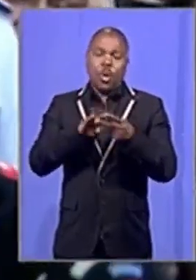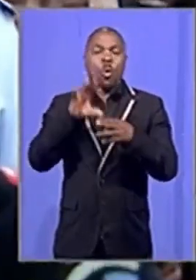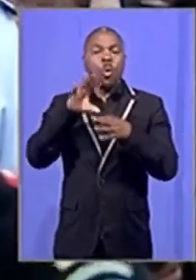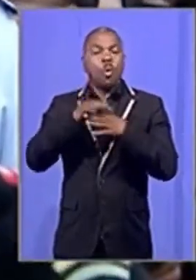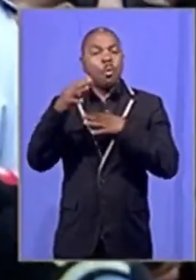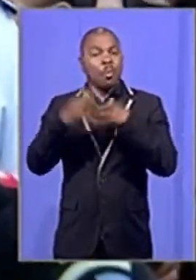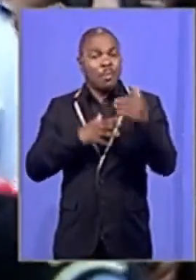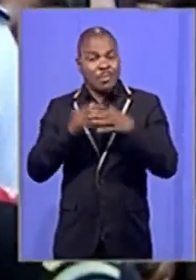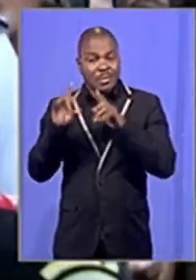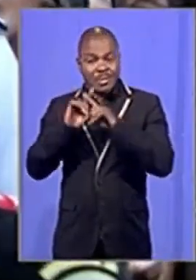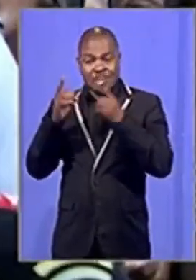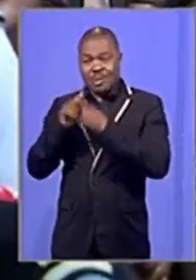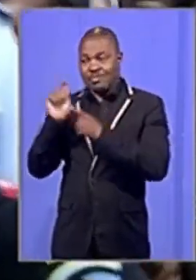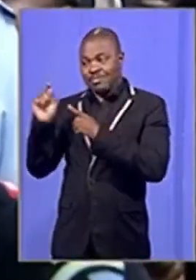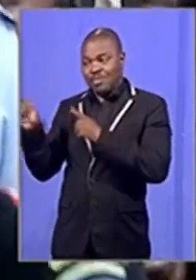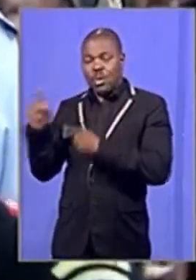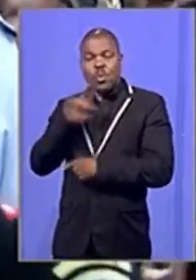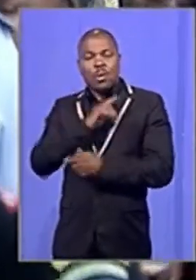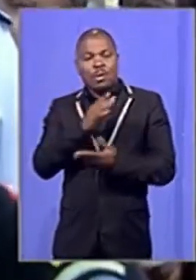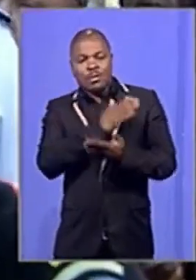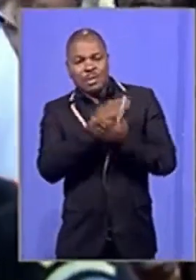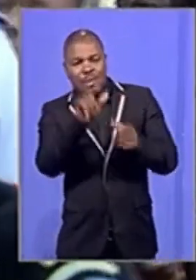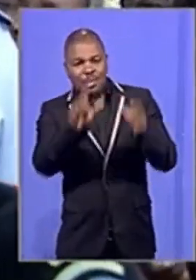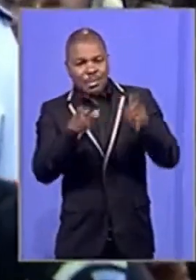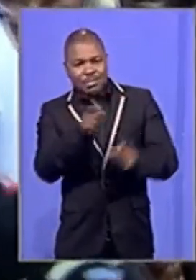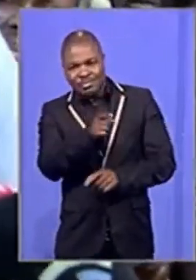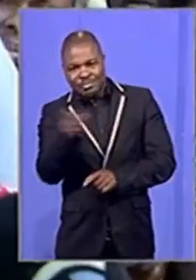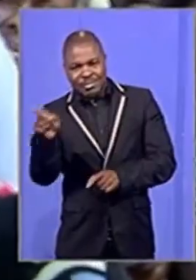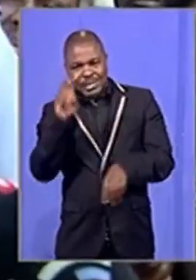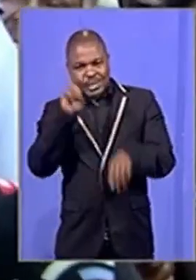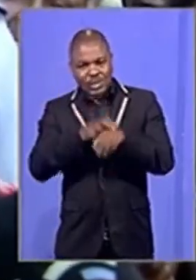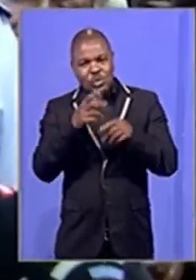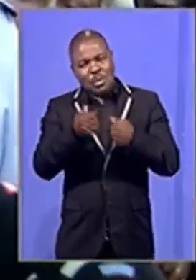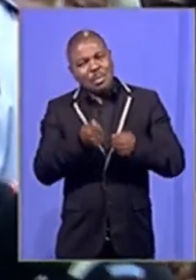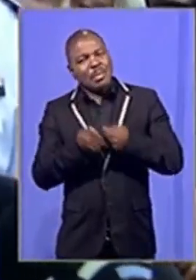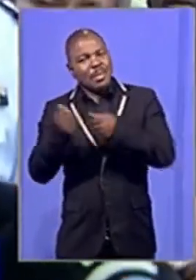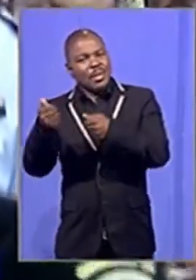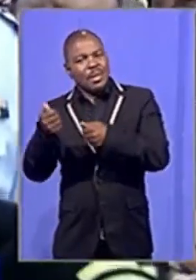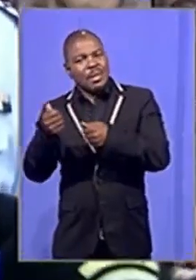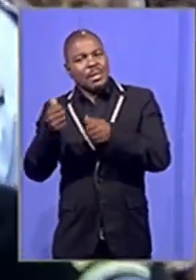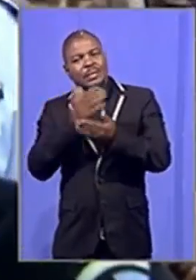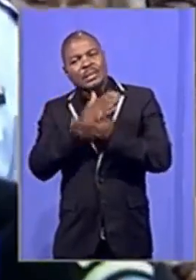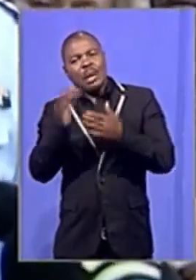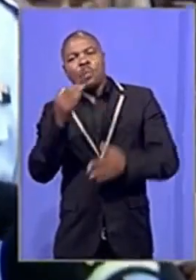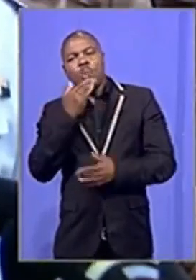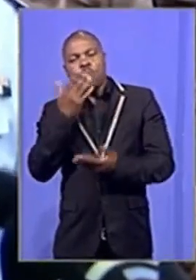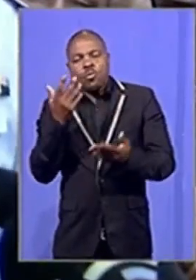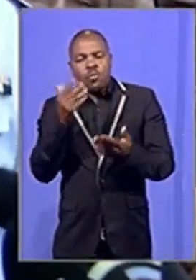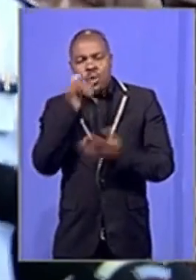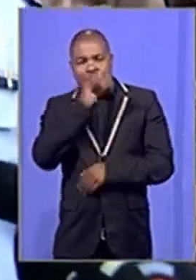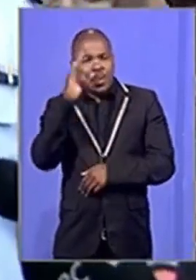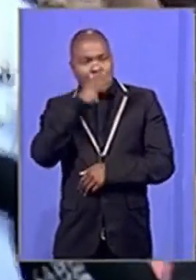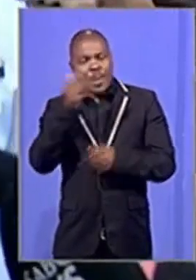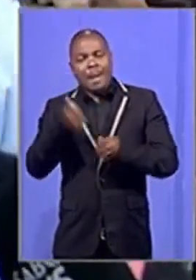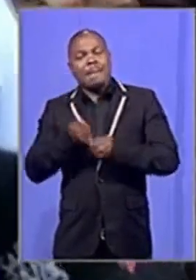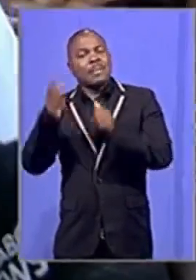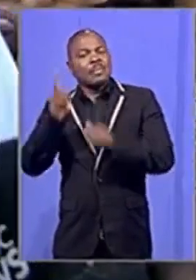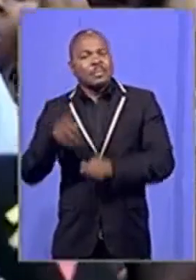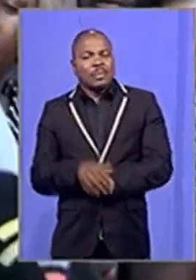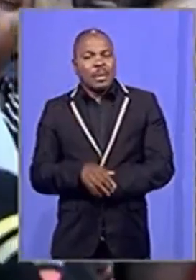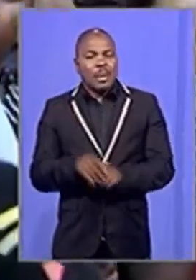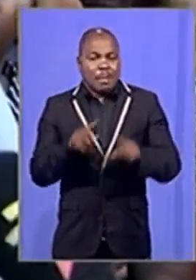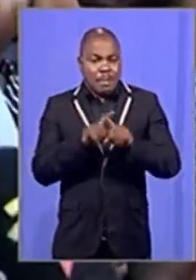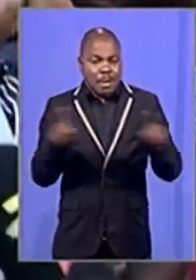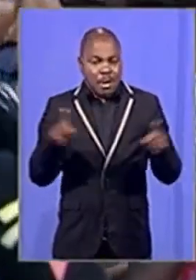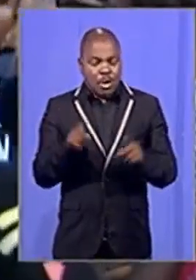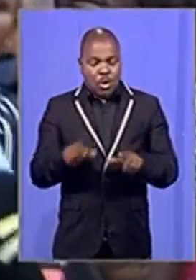Affairs because some of those people will have to be taken back, those that have not committed crime, but also with the